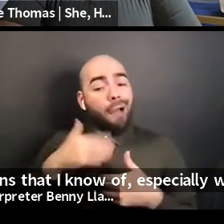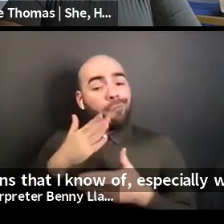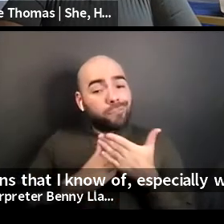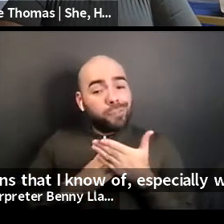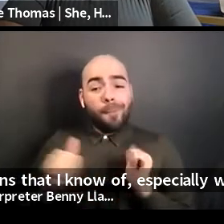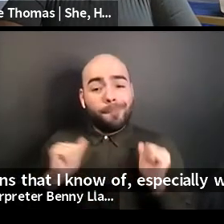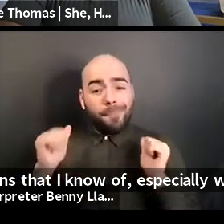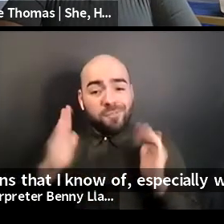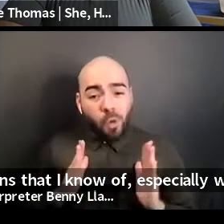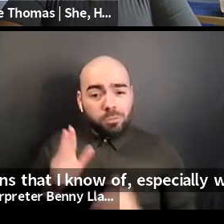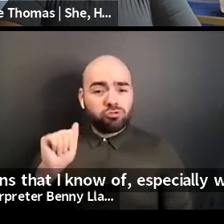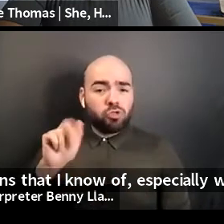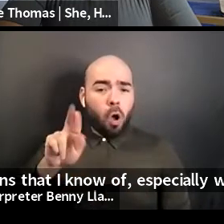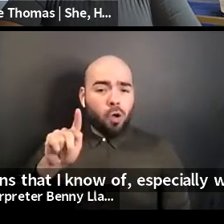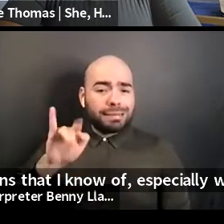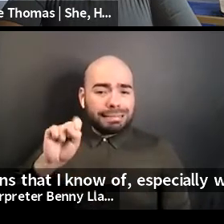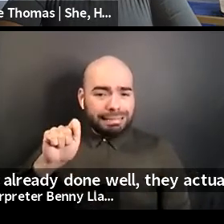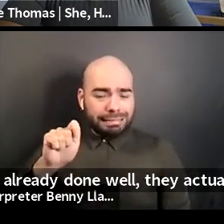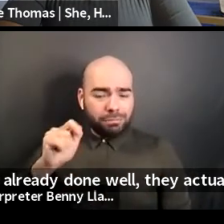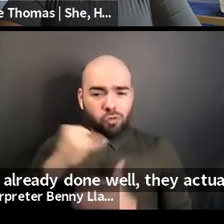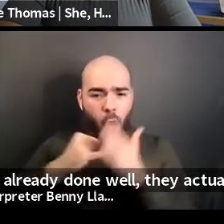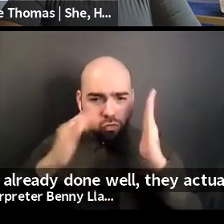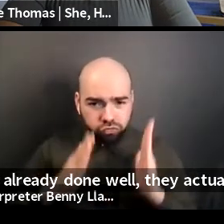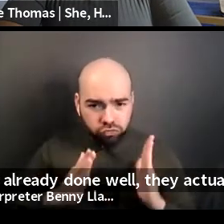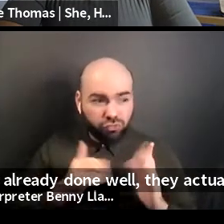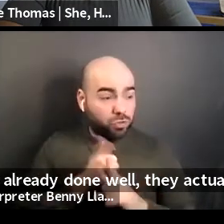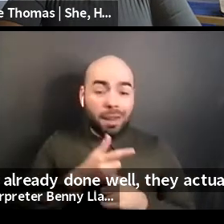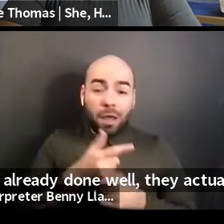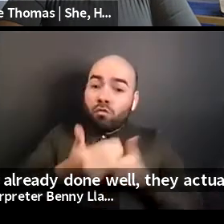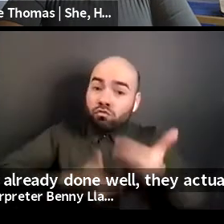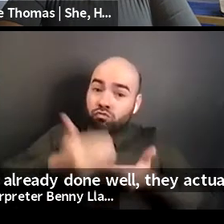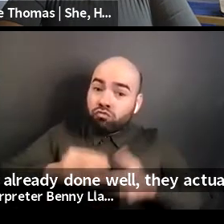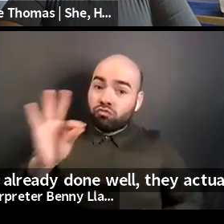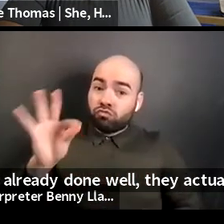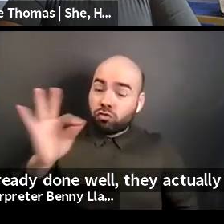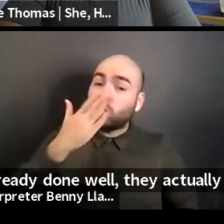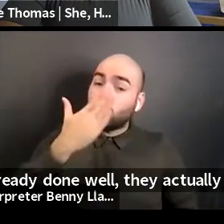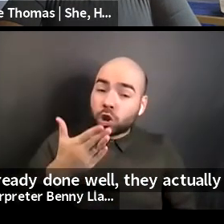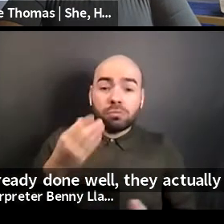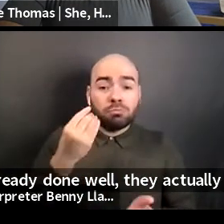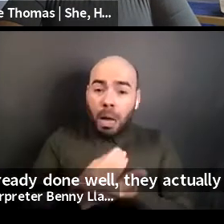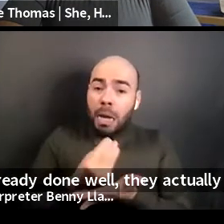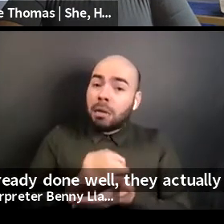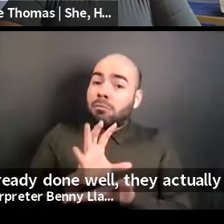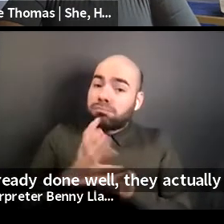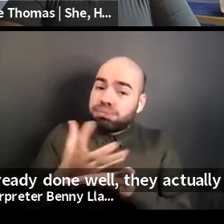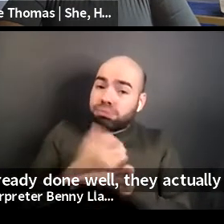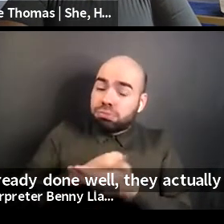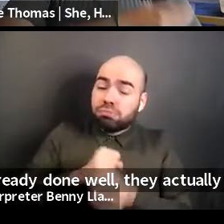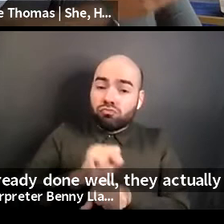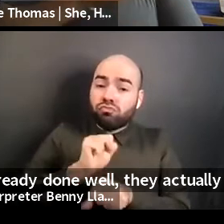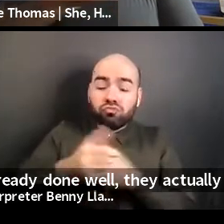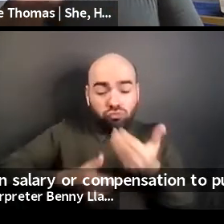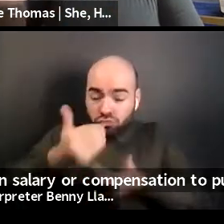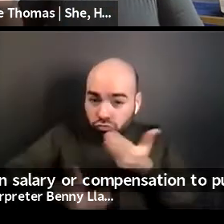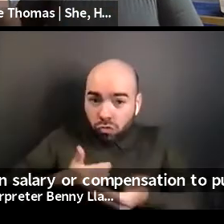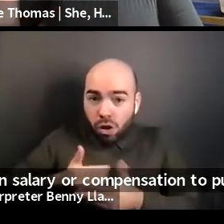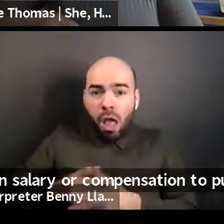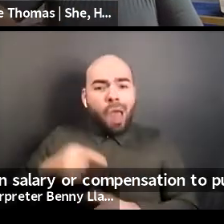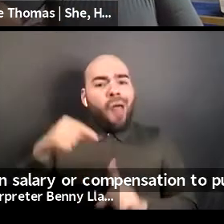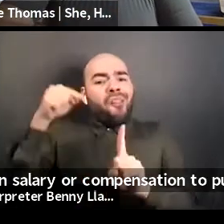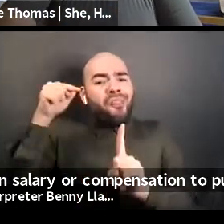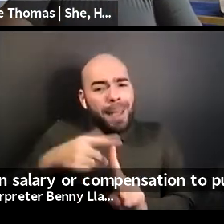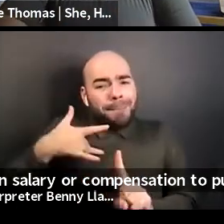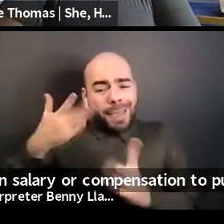well. They actually offer their own salary or compensation to put into their